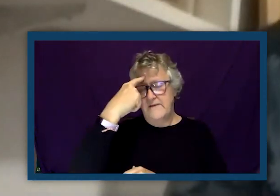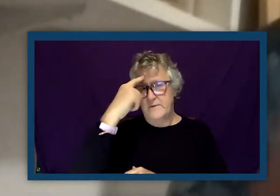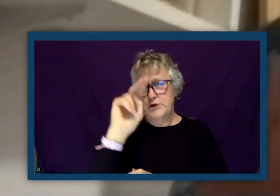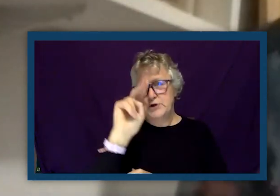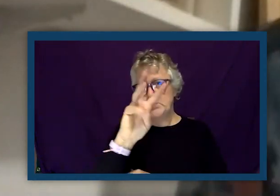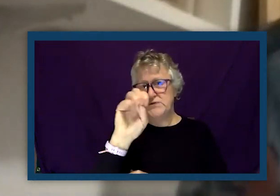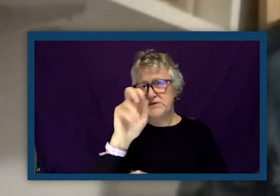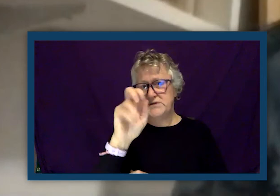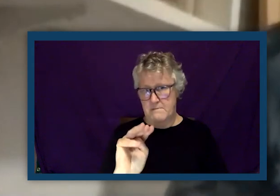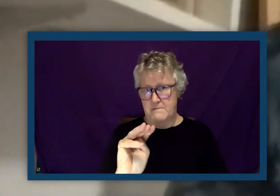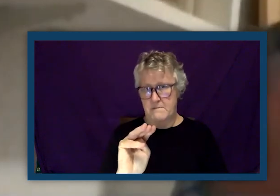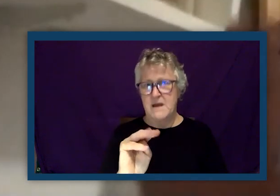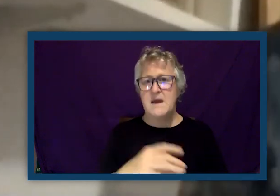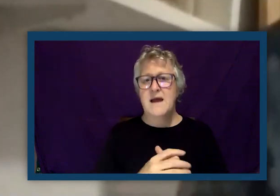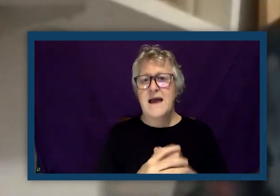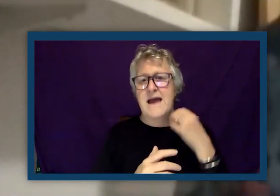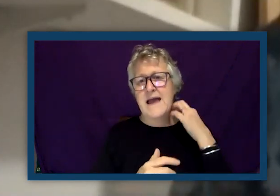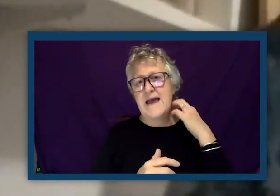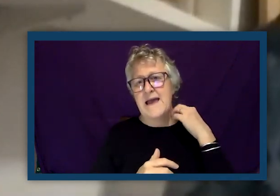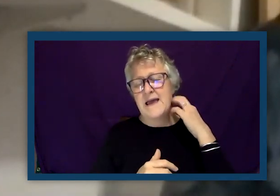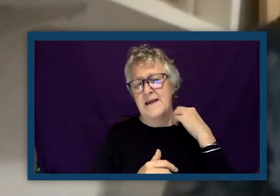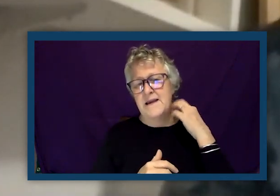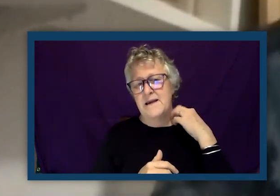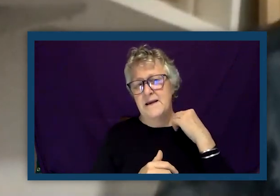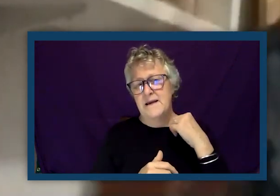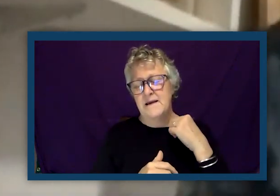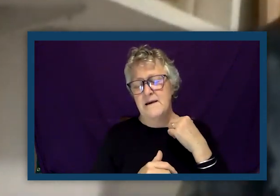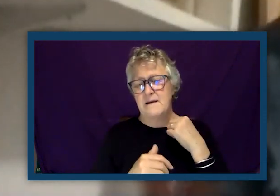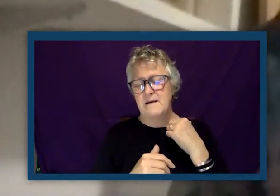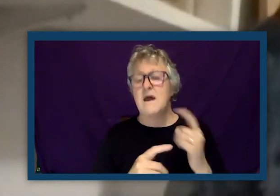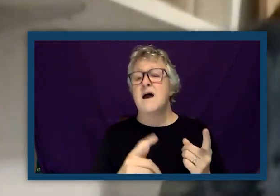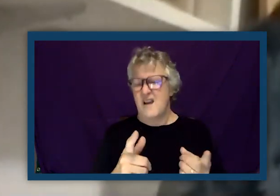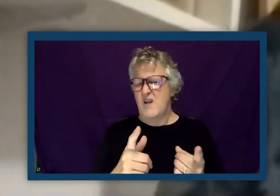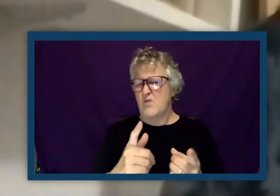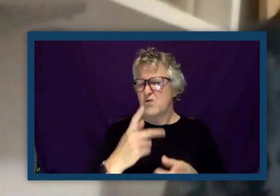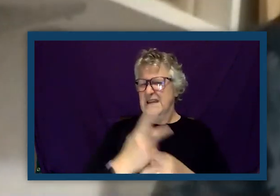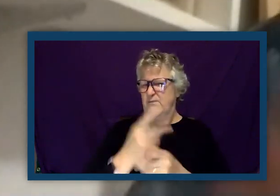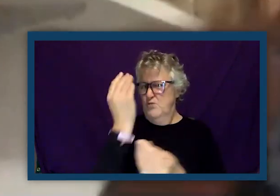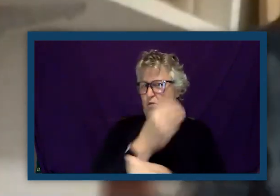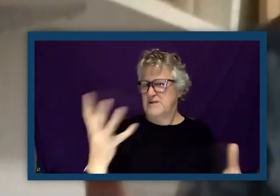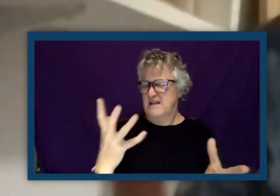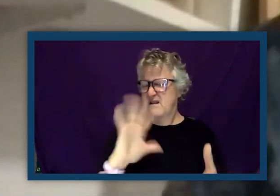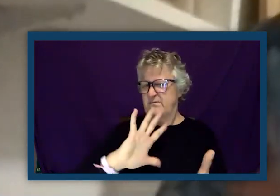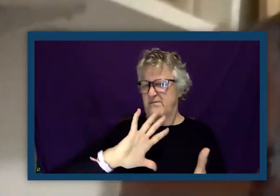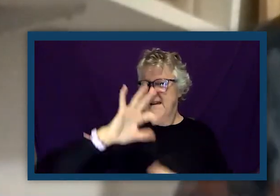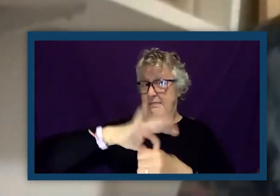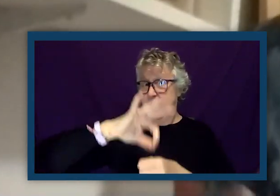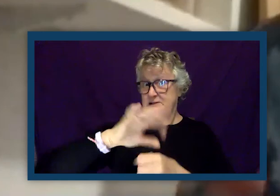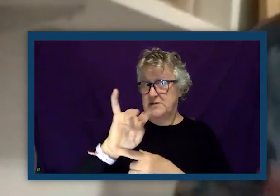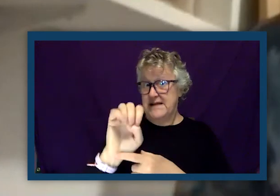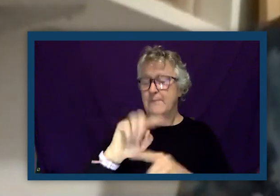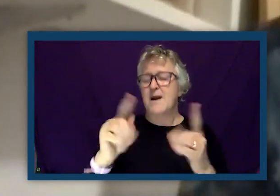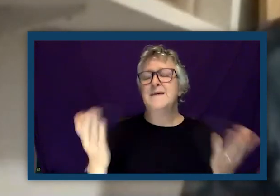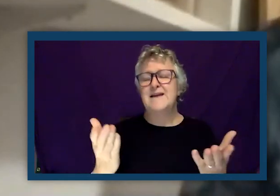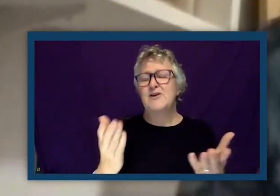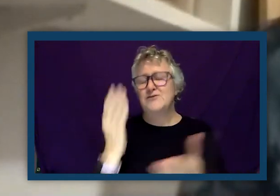the logistics around figuring out when the election date is. So I will have more information on that for you, but I'm here to kind of give you an update